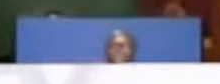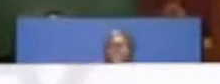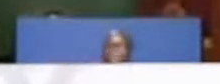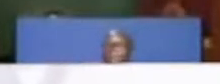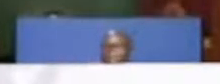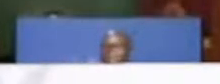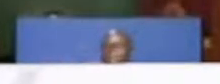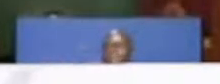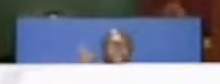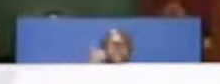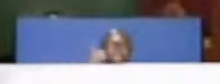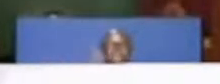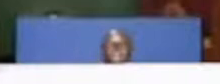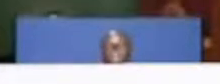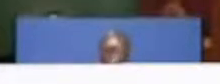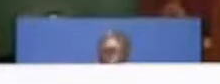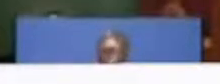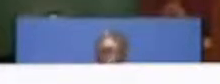disease.